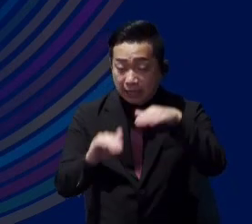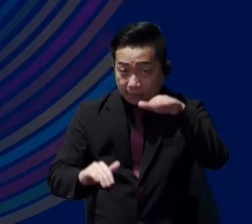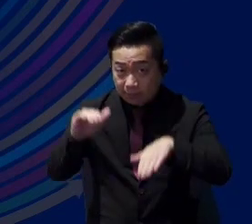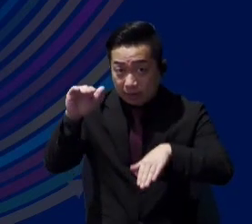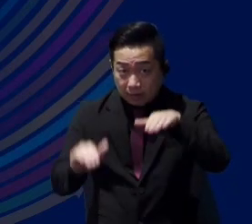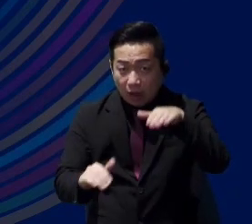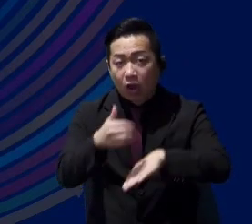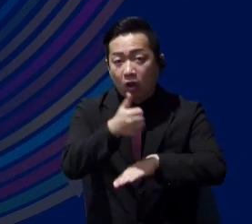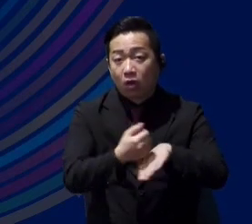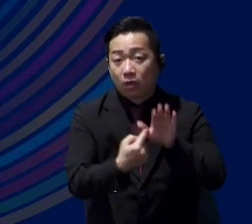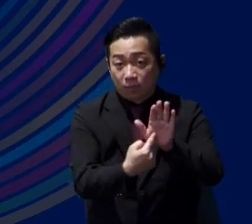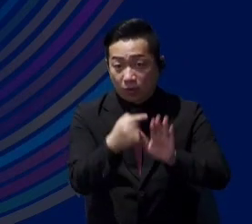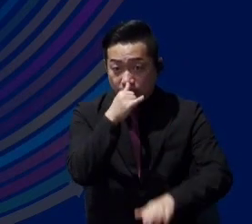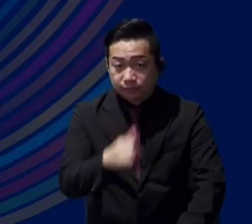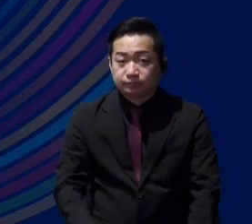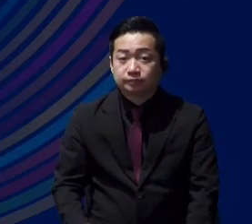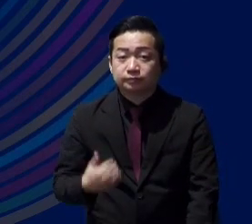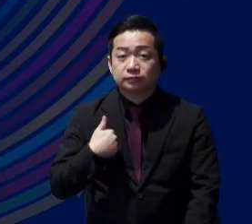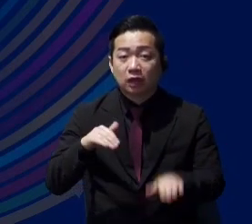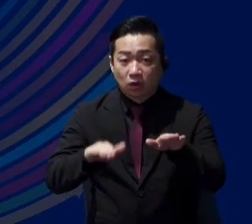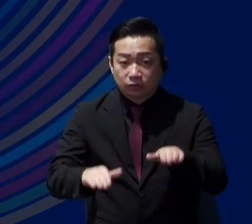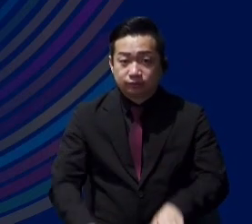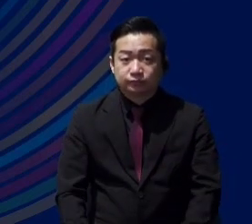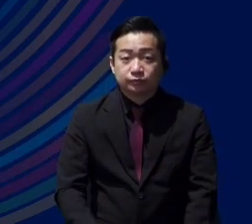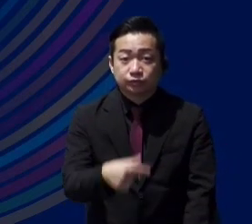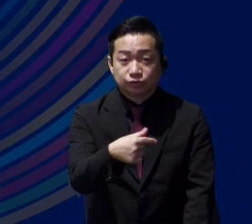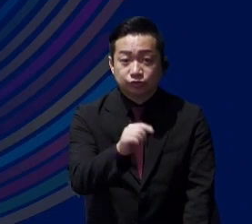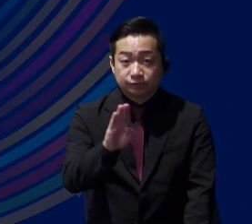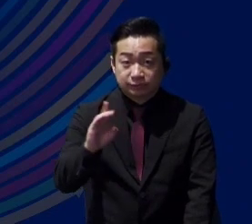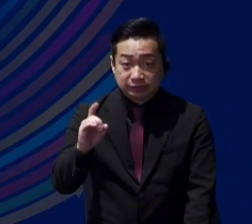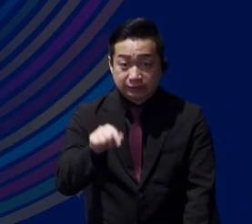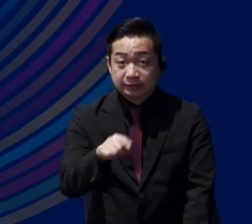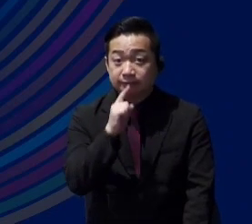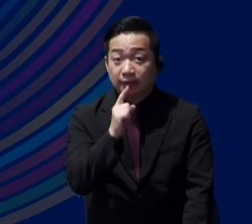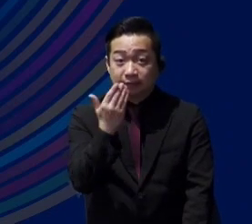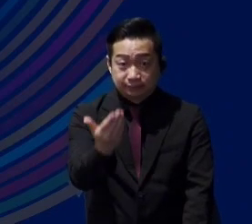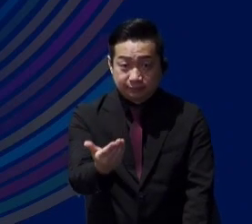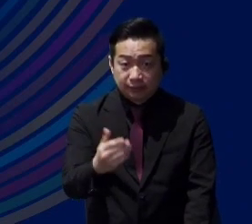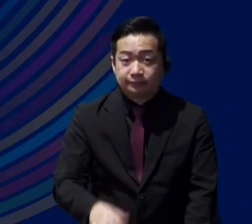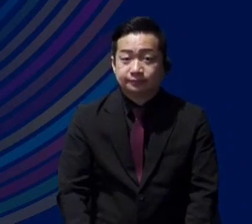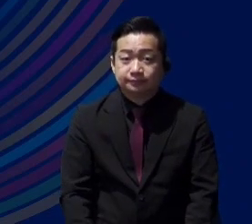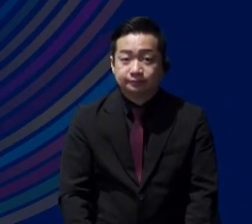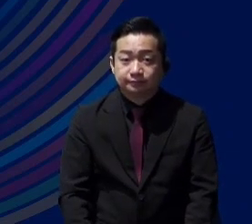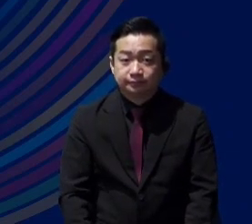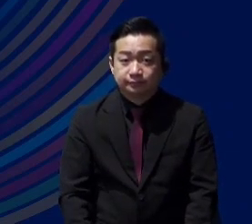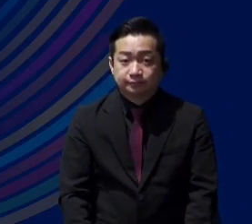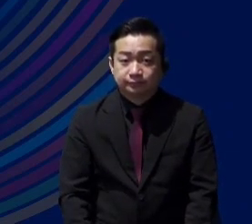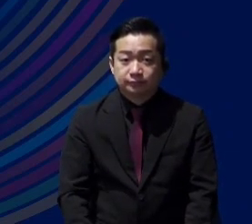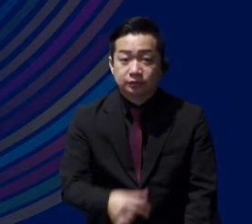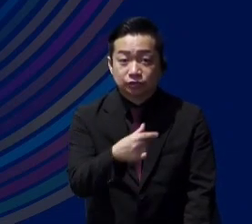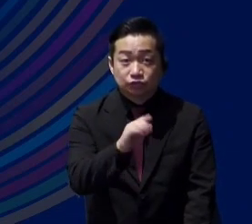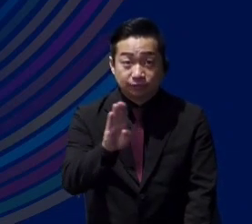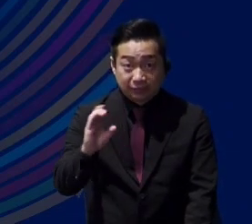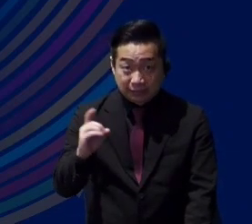Think about this, that we gathered all of the available data,